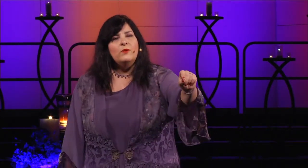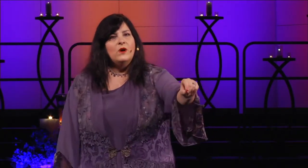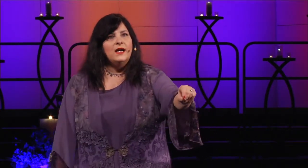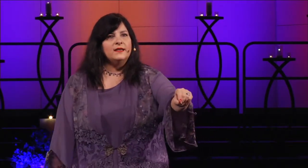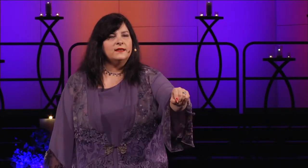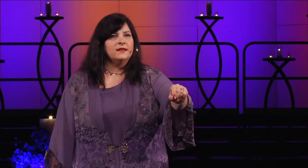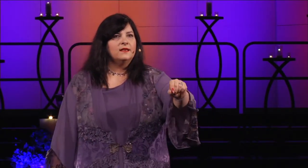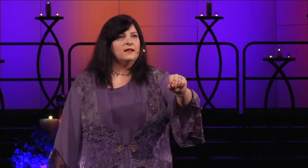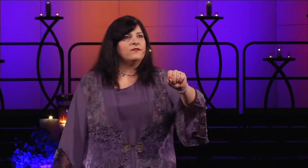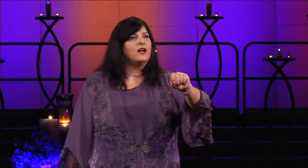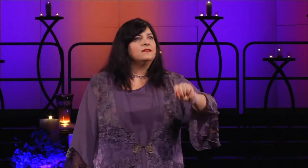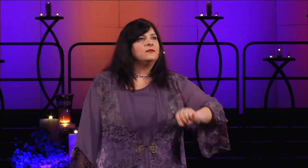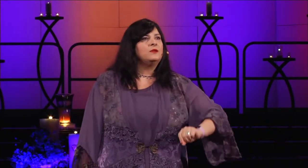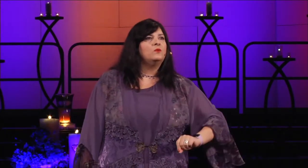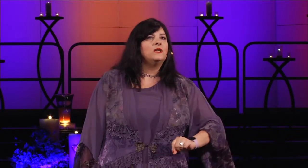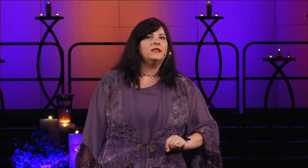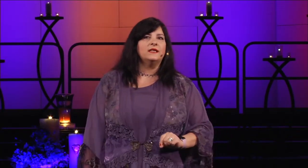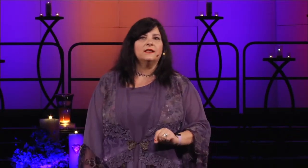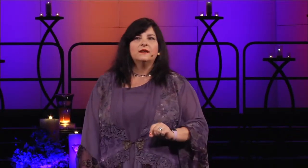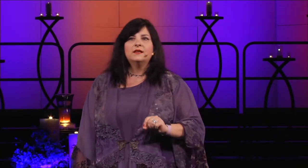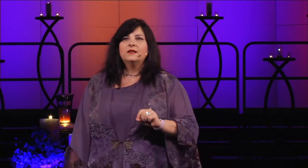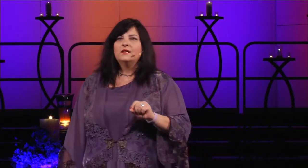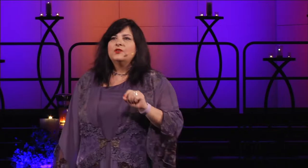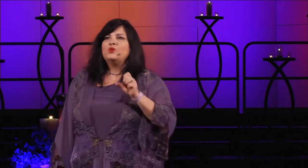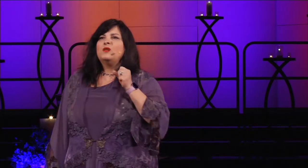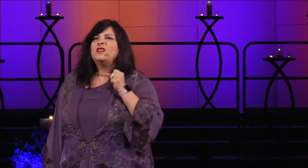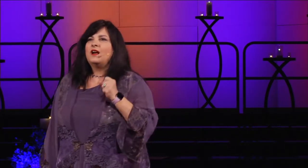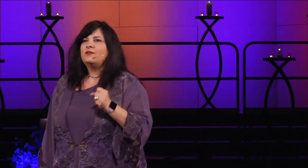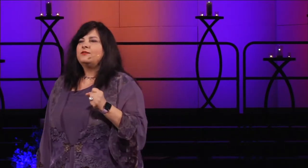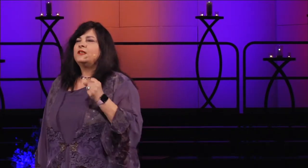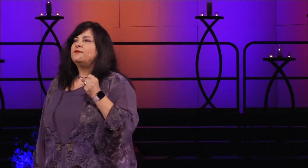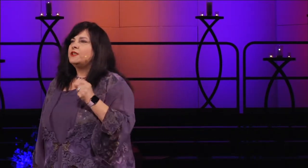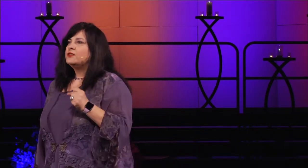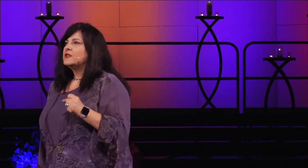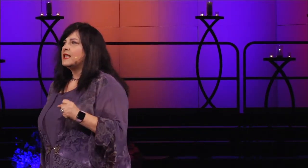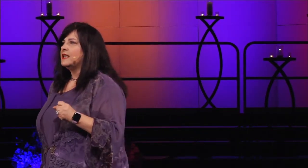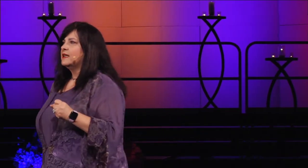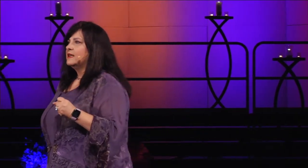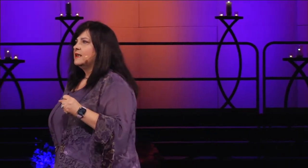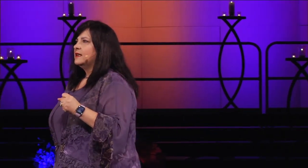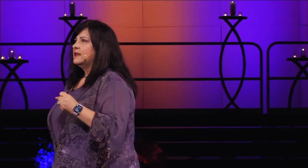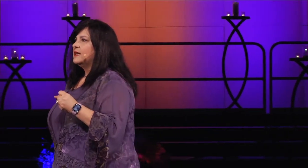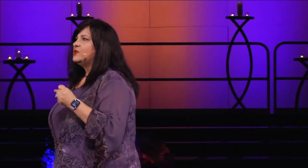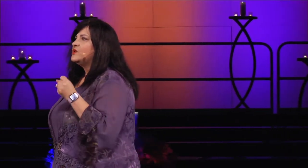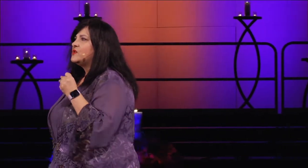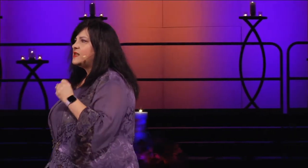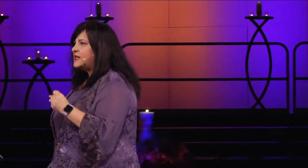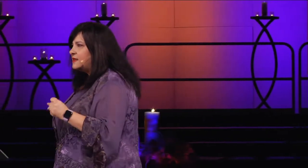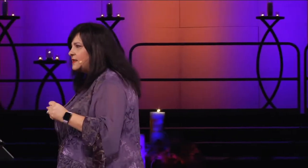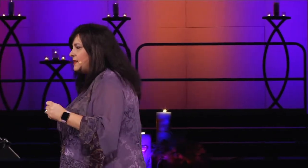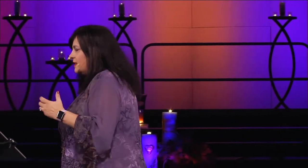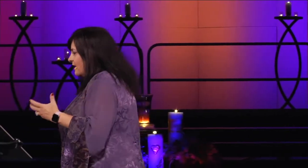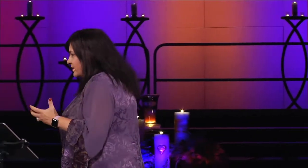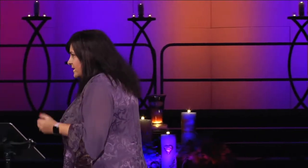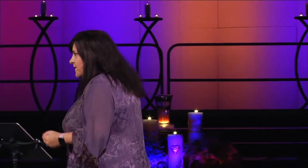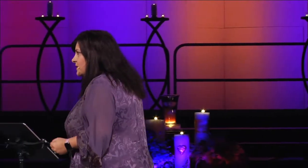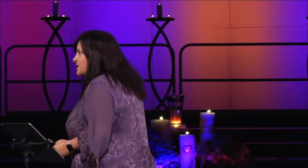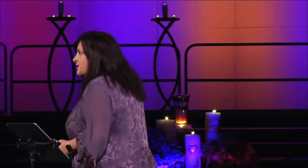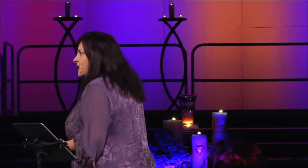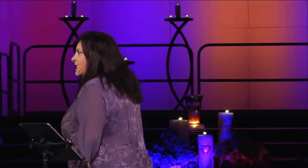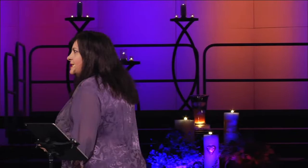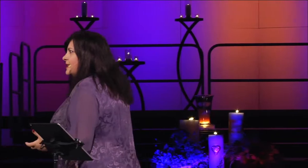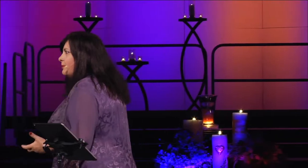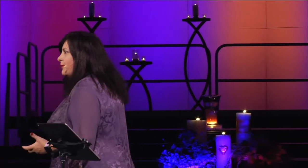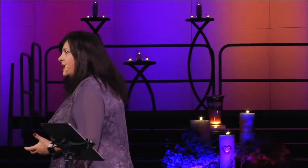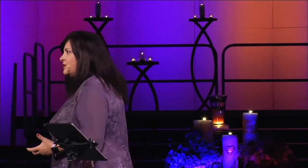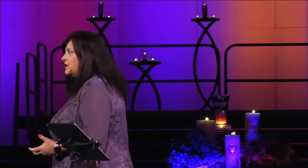no matter what, for us to be willing to love fiercely and to cease these conversations